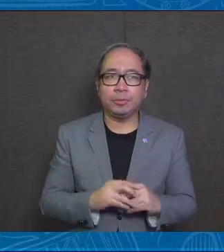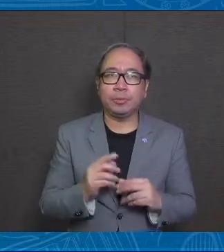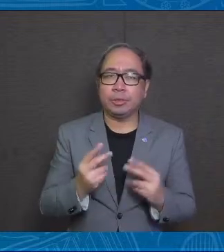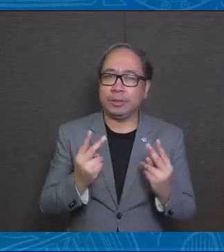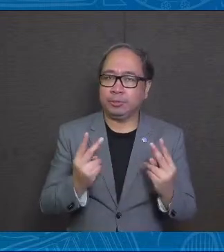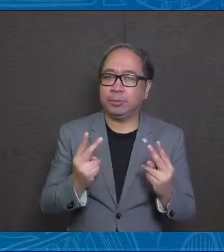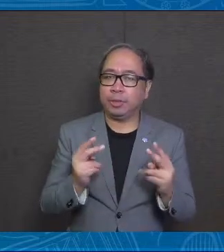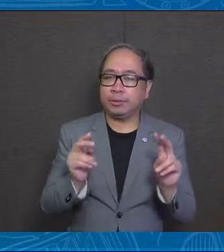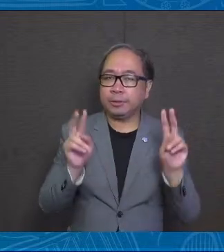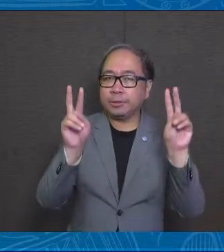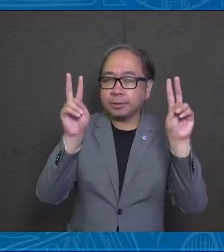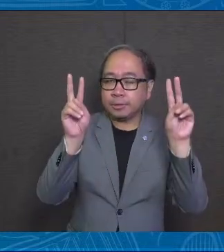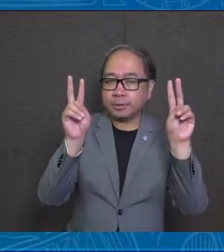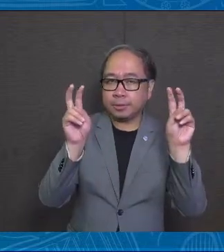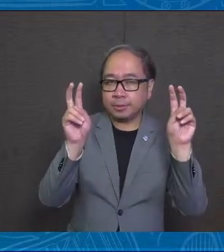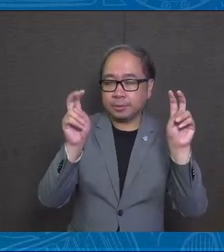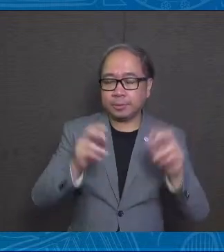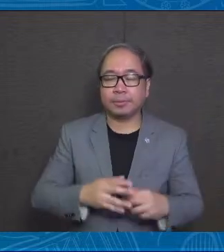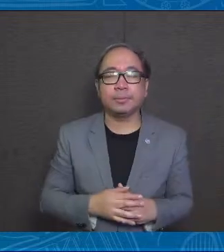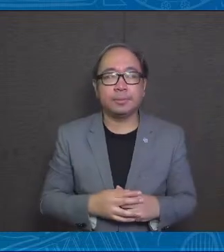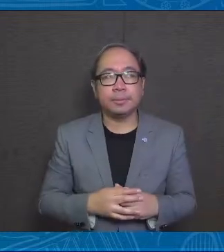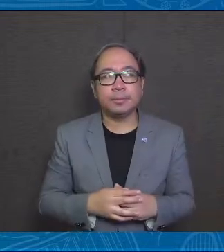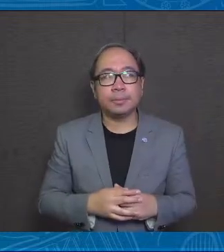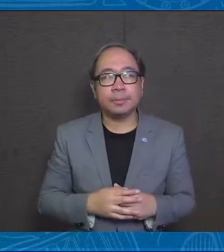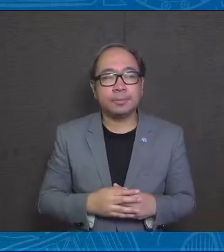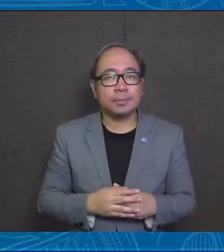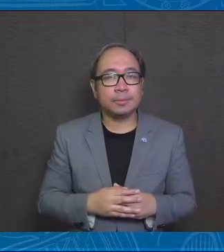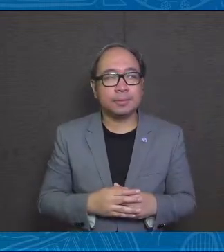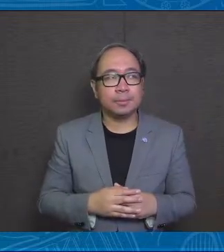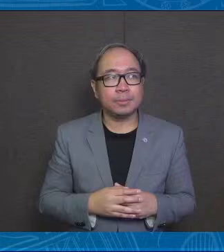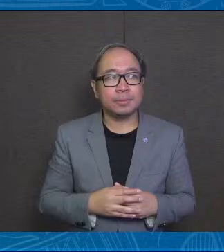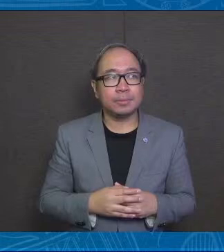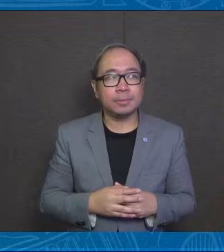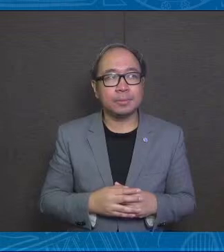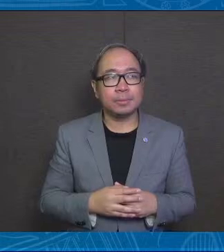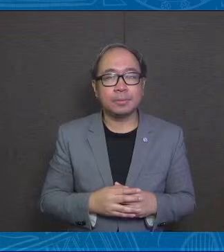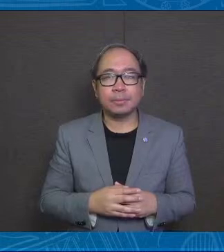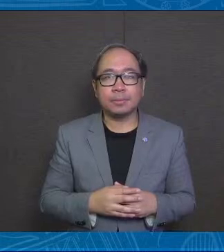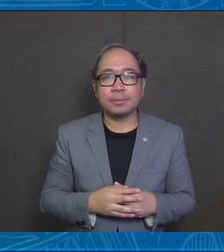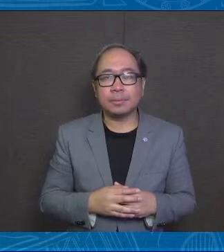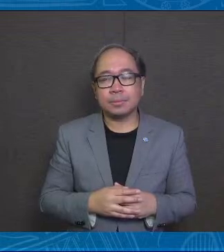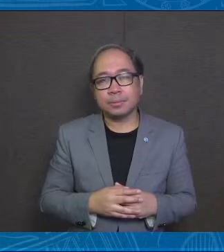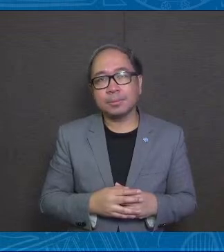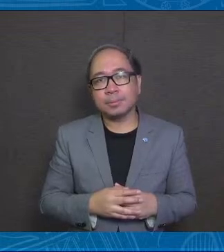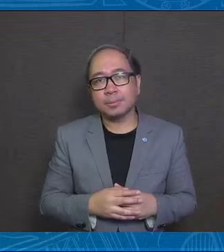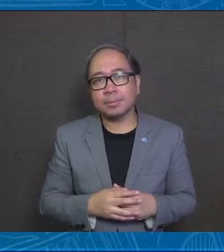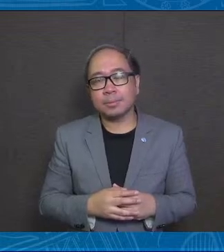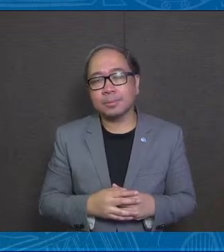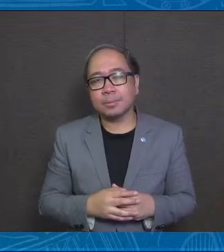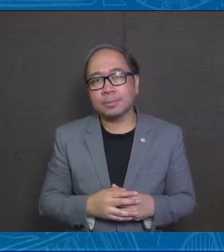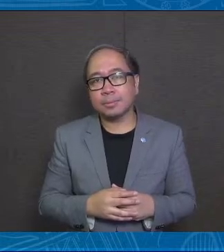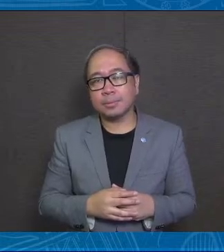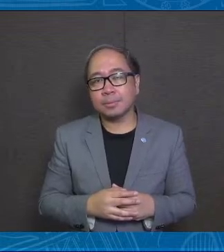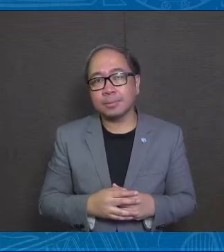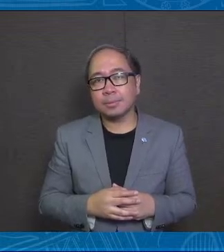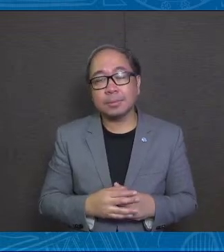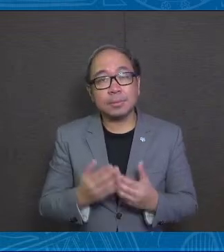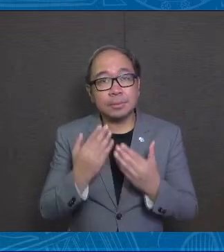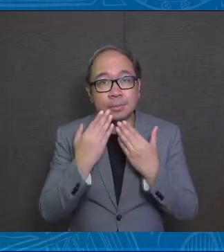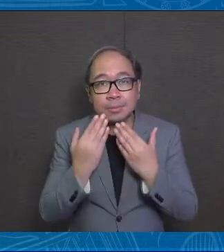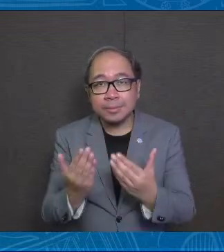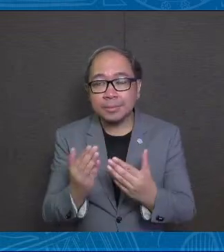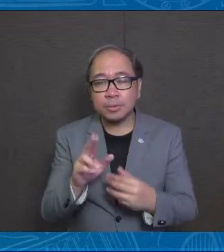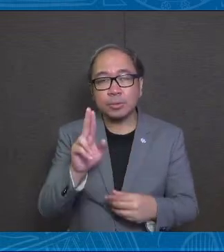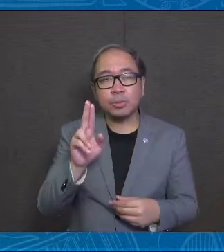issues. May I firstly express my sincere thanks to